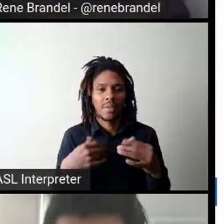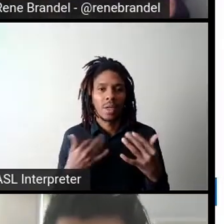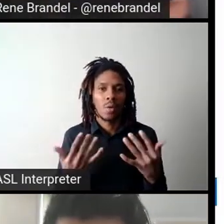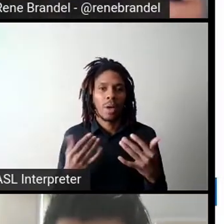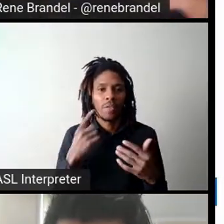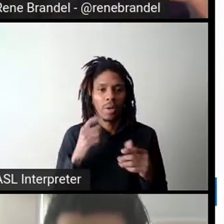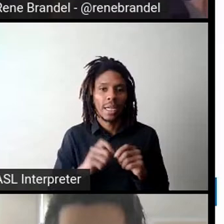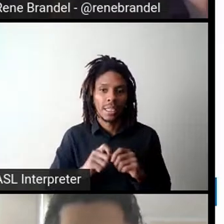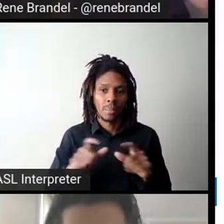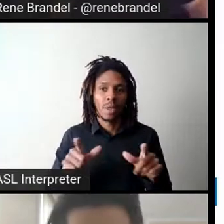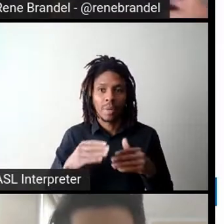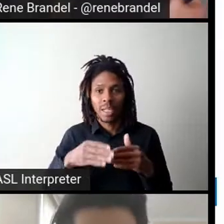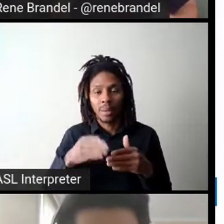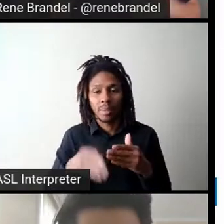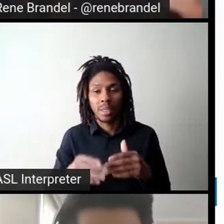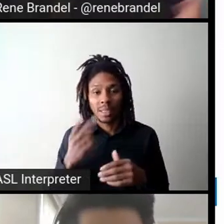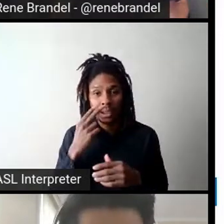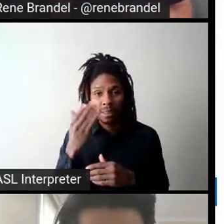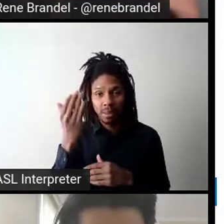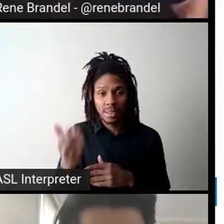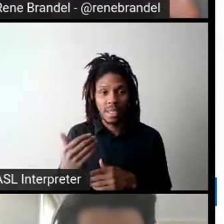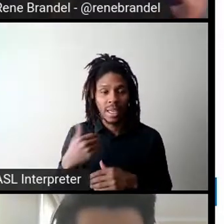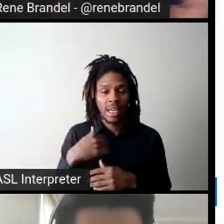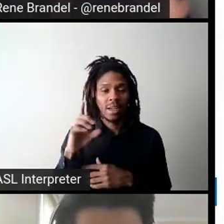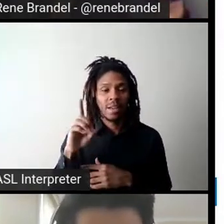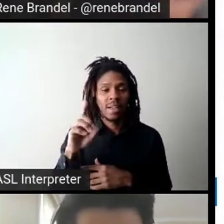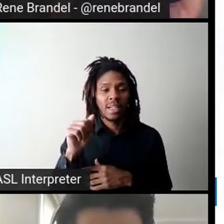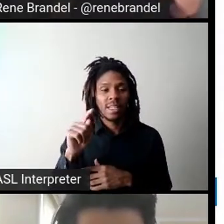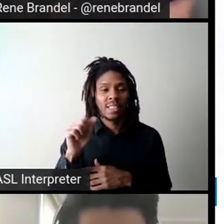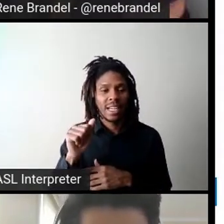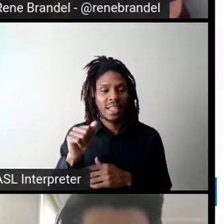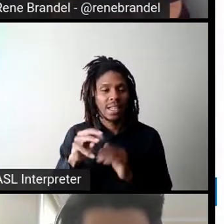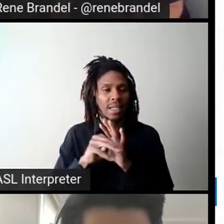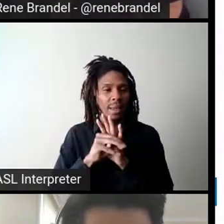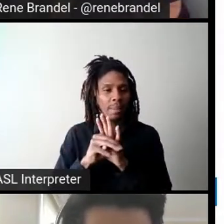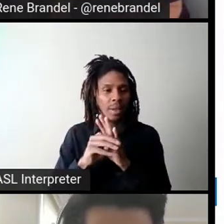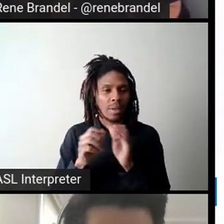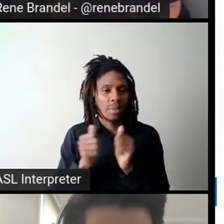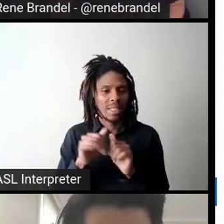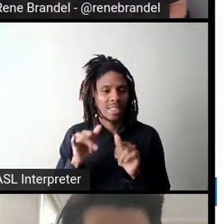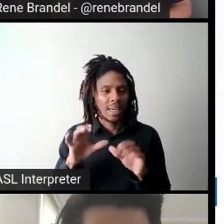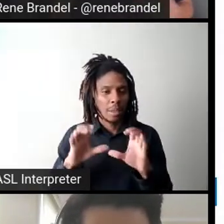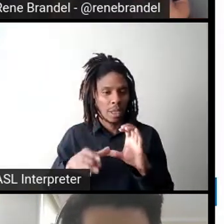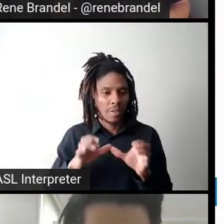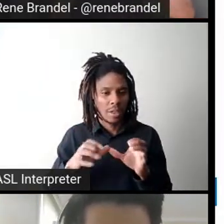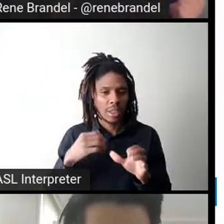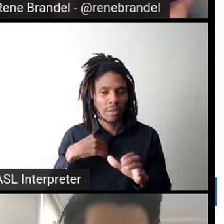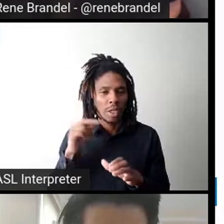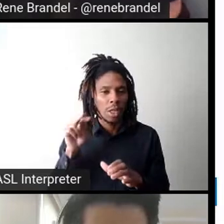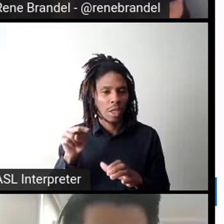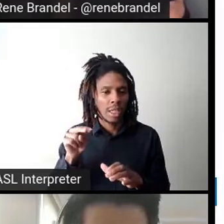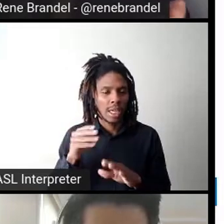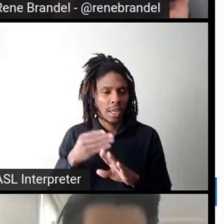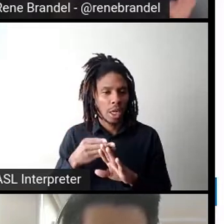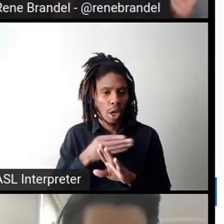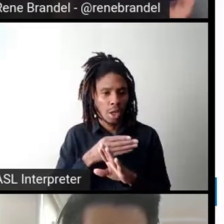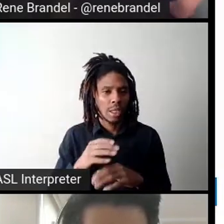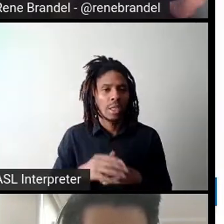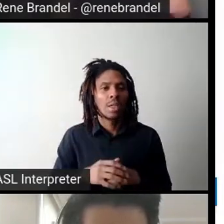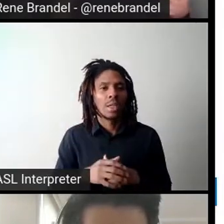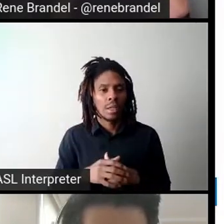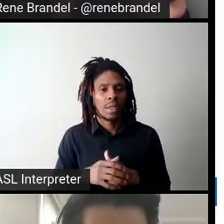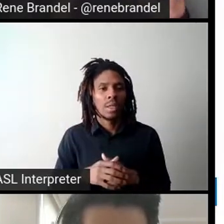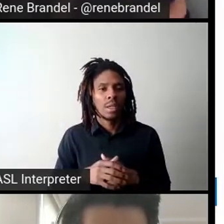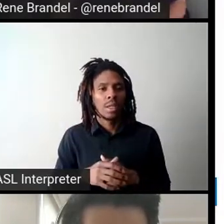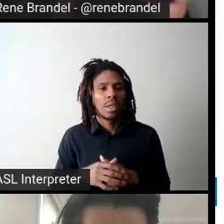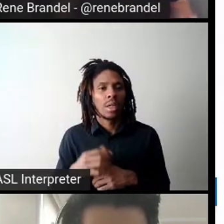to be completed. So here I've already got a data model that's kind of with the same configuration that we've looked at earlier. So we can see